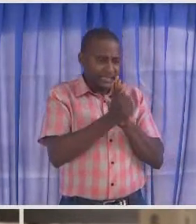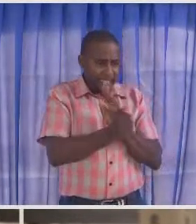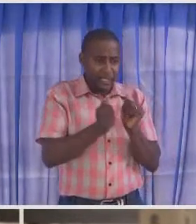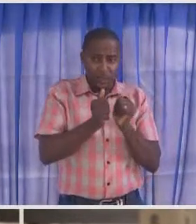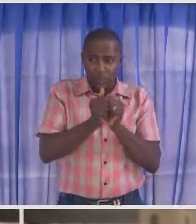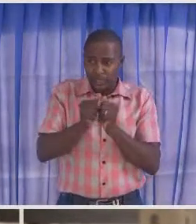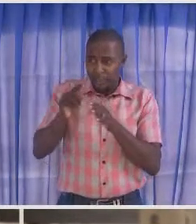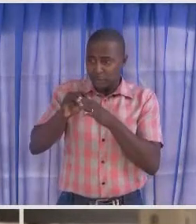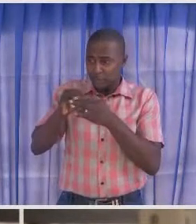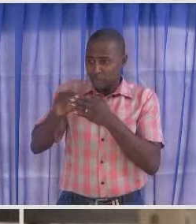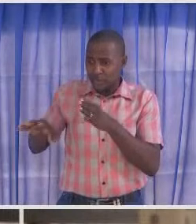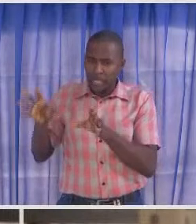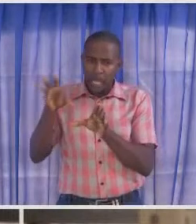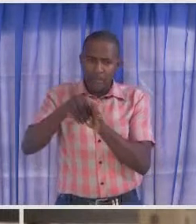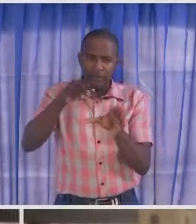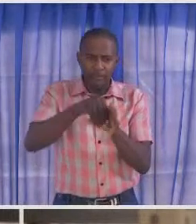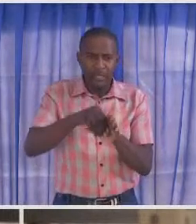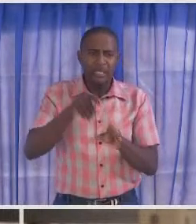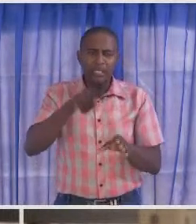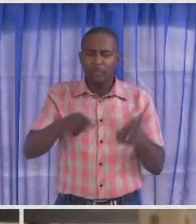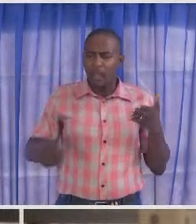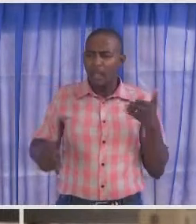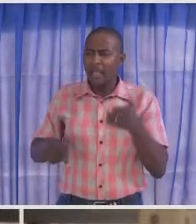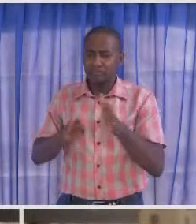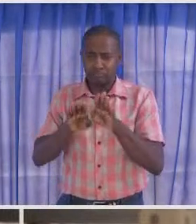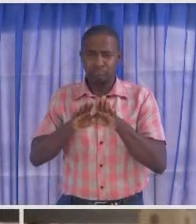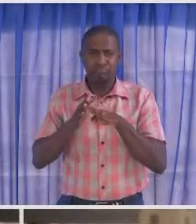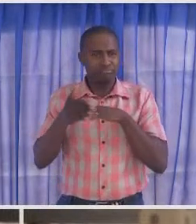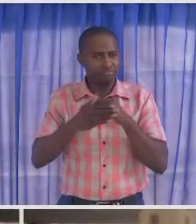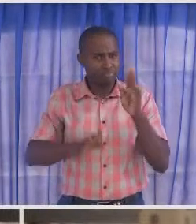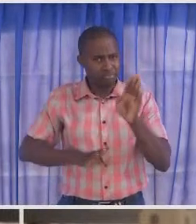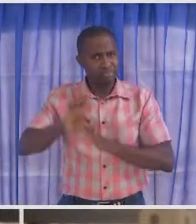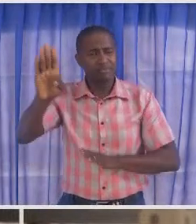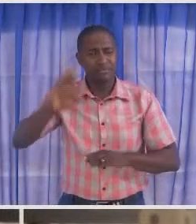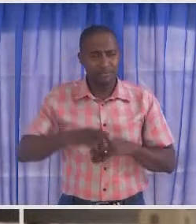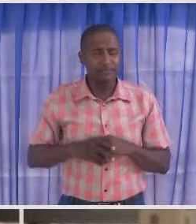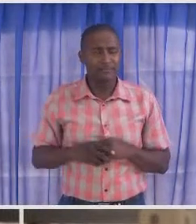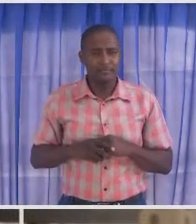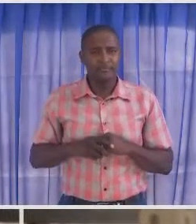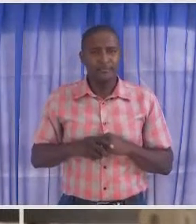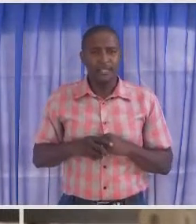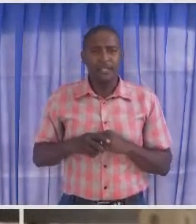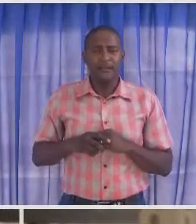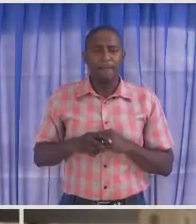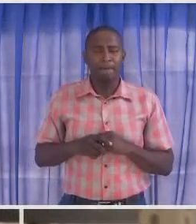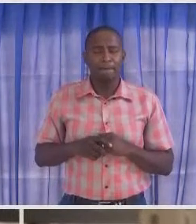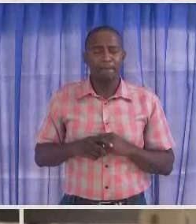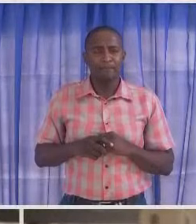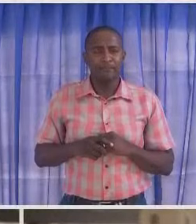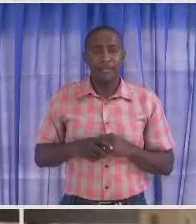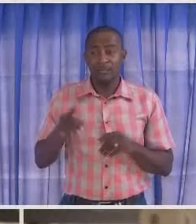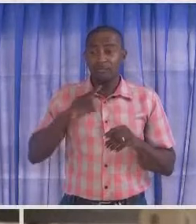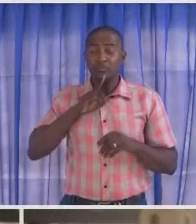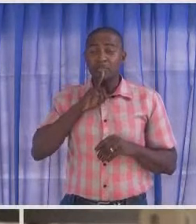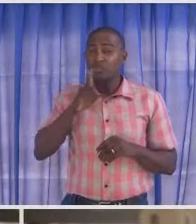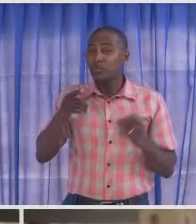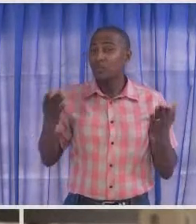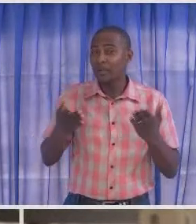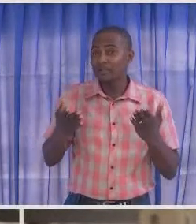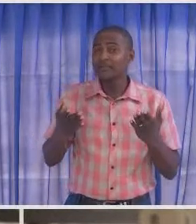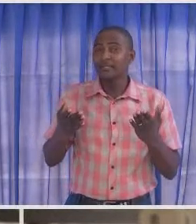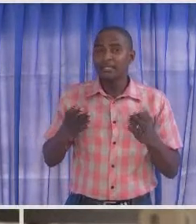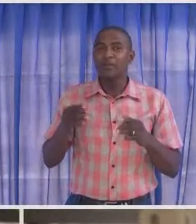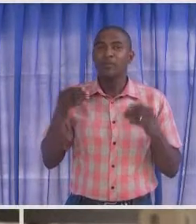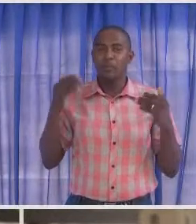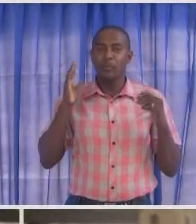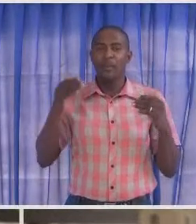those programs, can come with significant solutions or result in significant solutions to addressing some of those problems and ensuring that there's